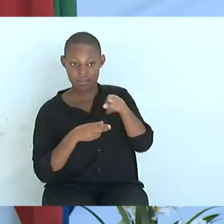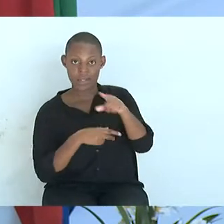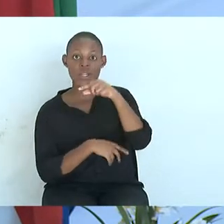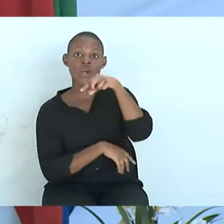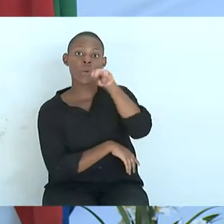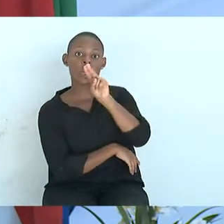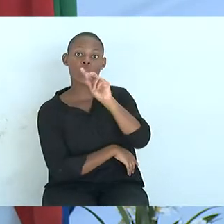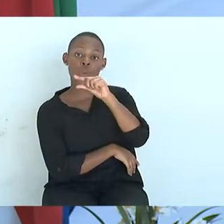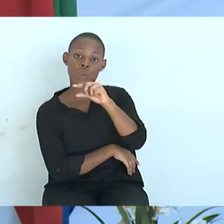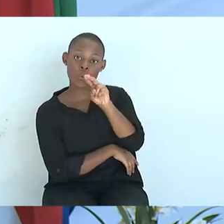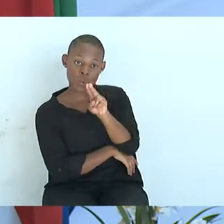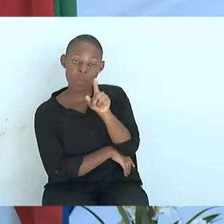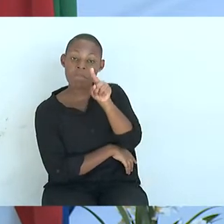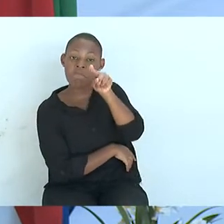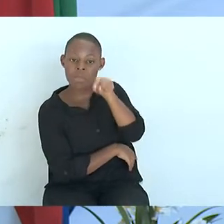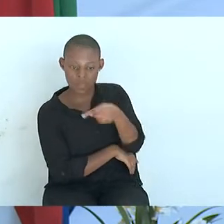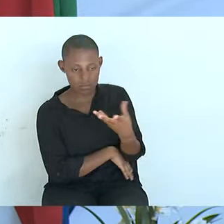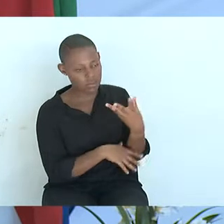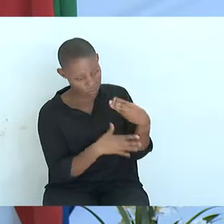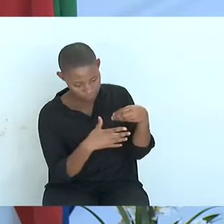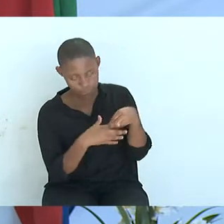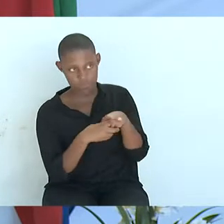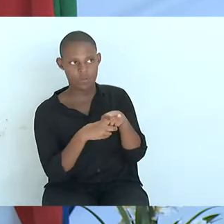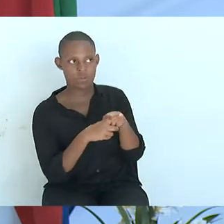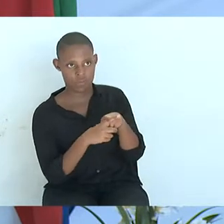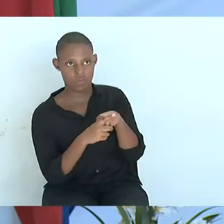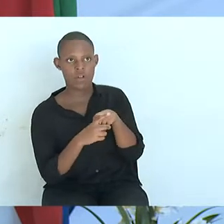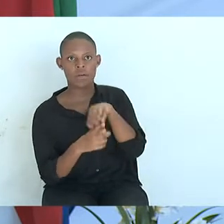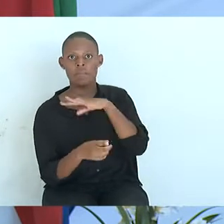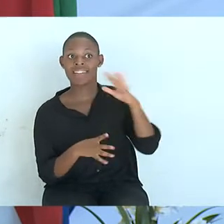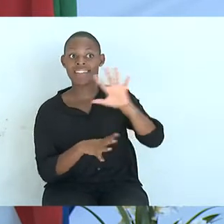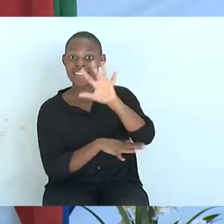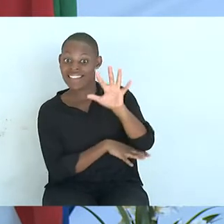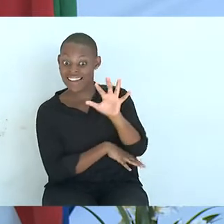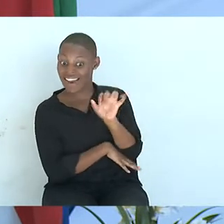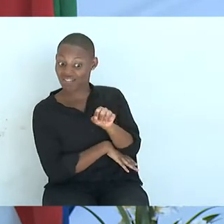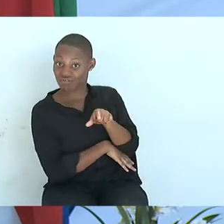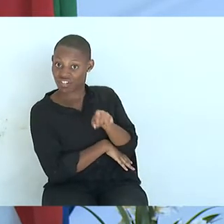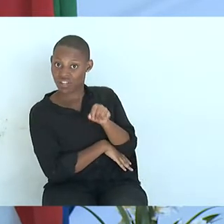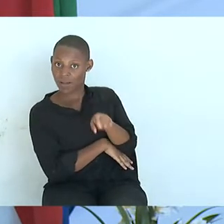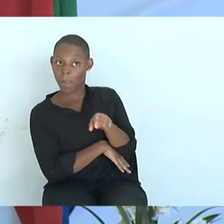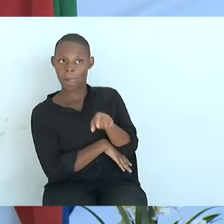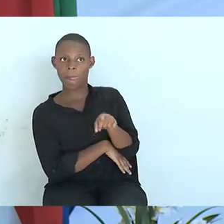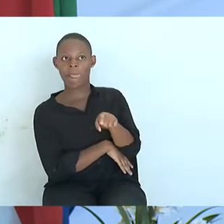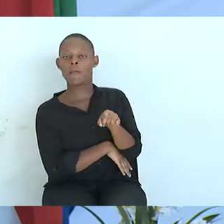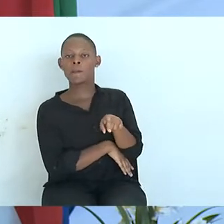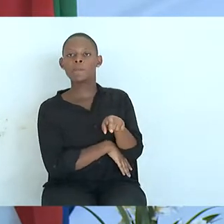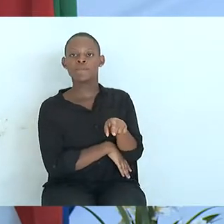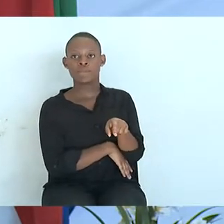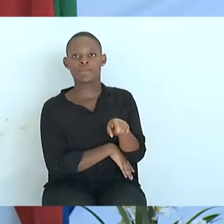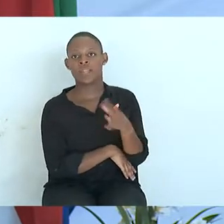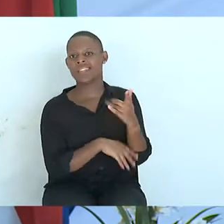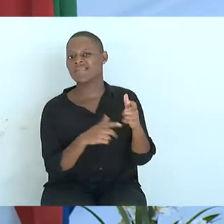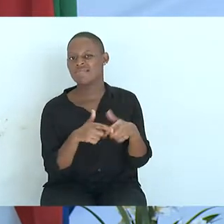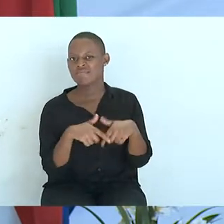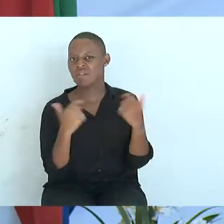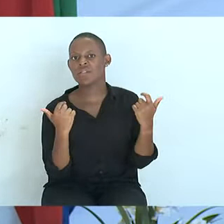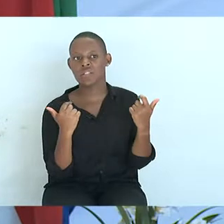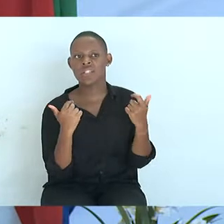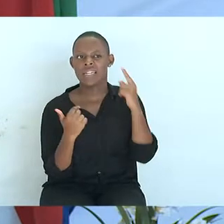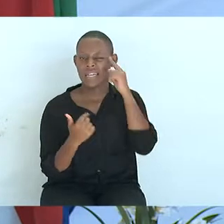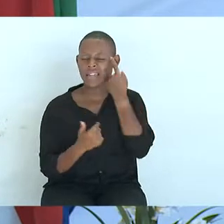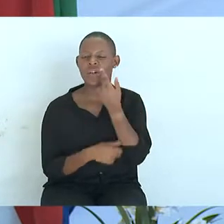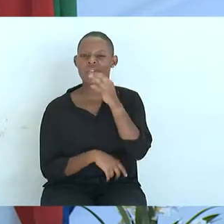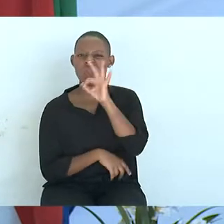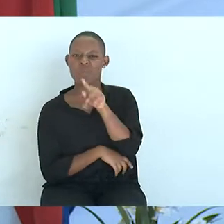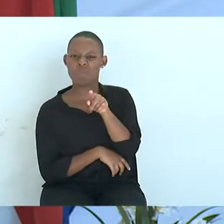the most unequal districts in the country. And we have about 3.6